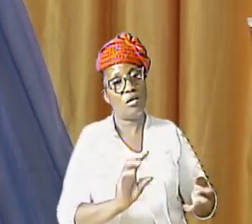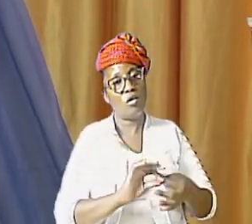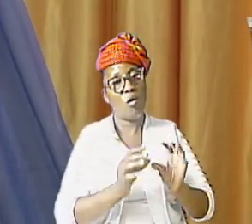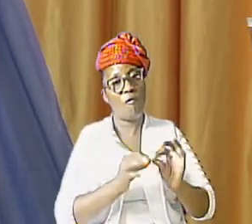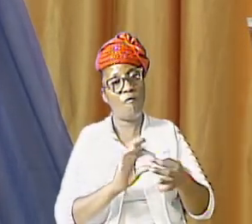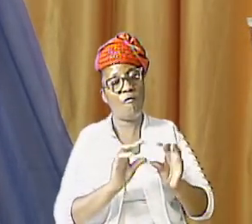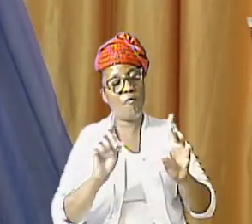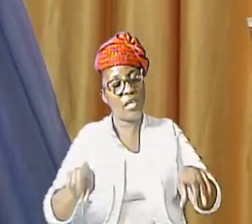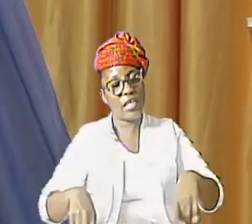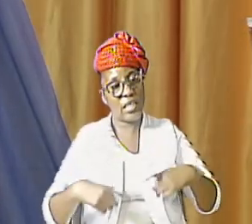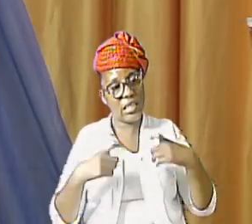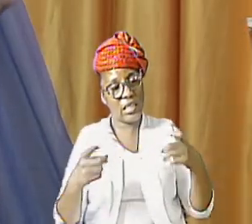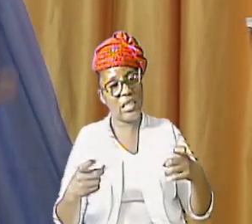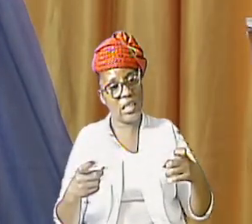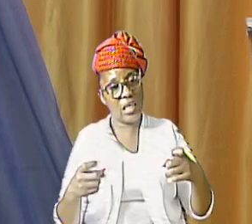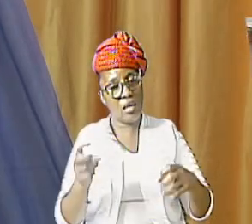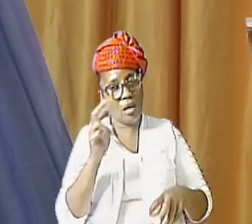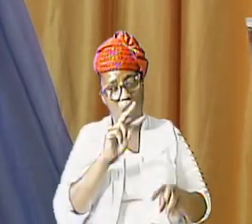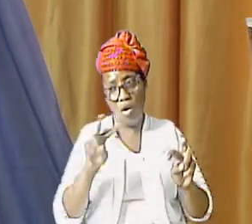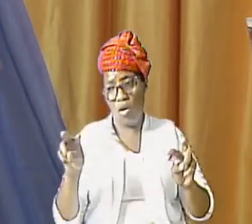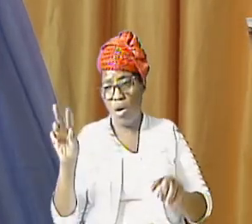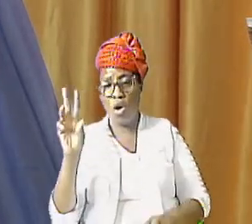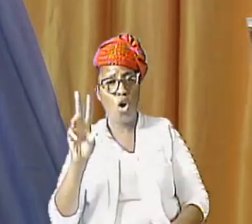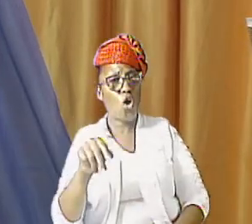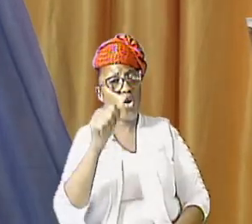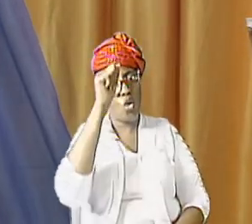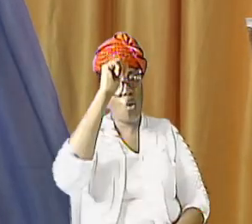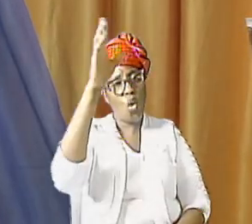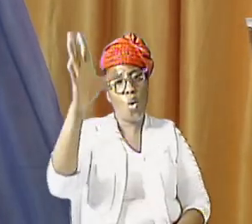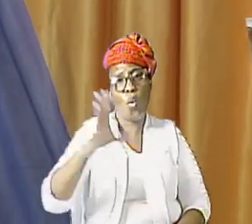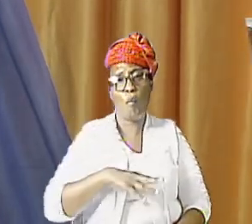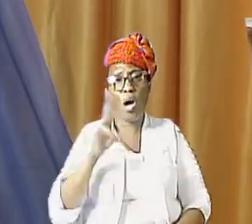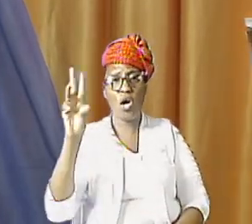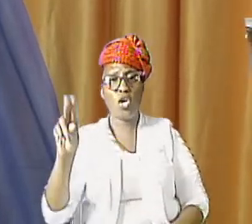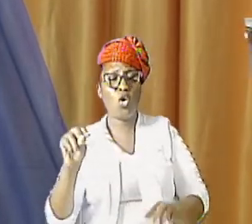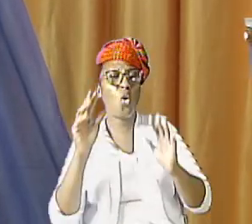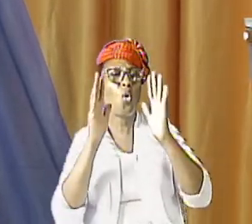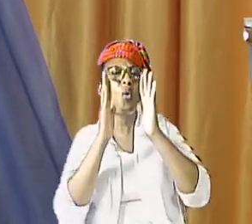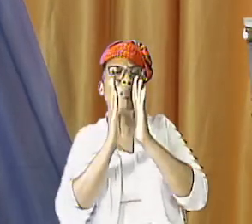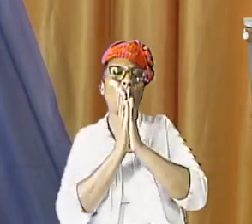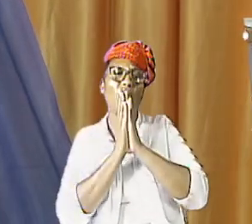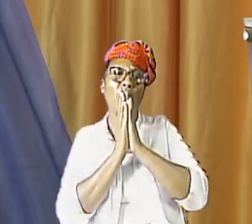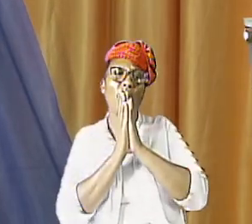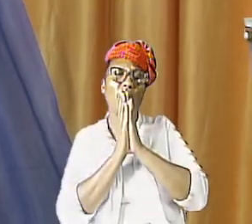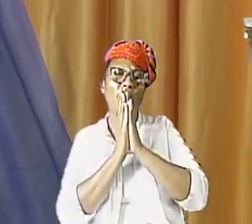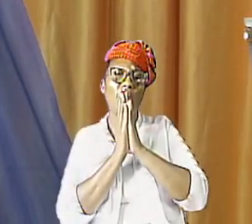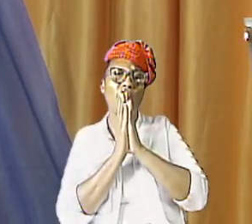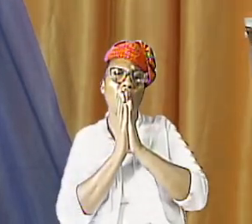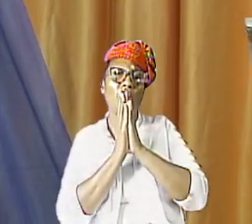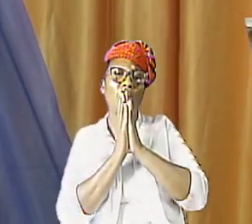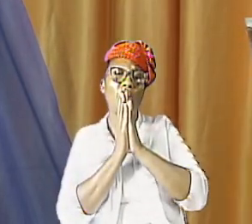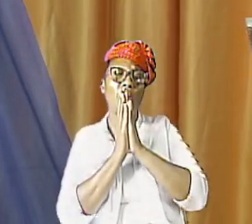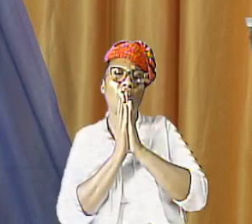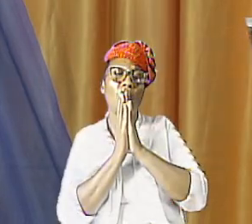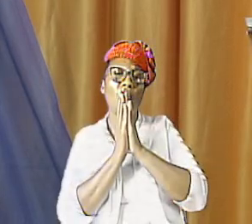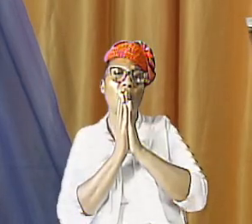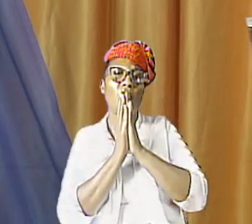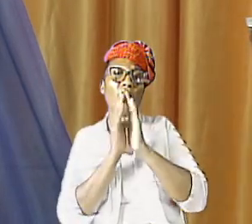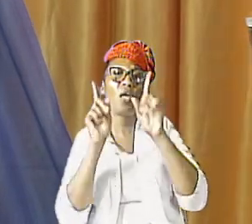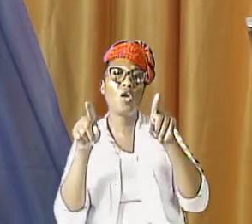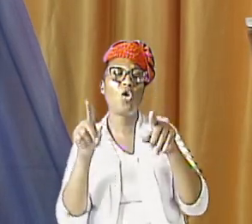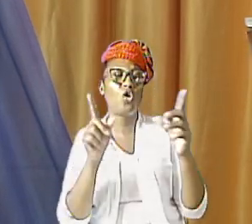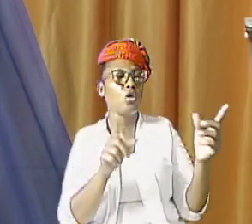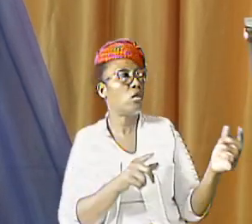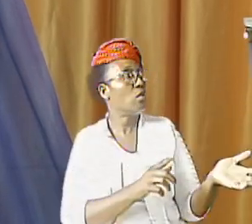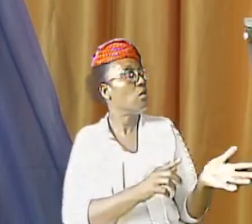all. And he looked, and there was no man, no intercessor. So he said, "Look, I